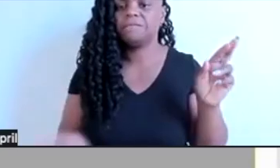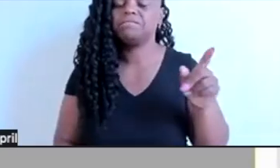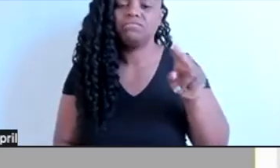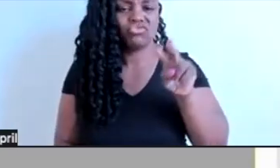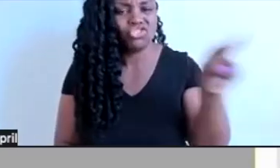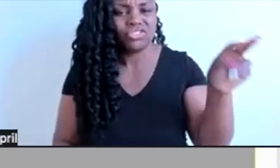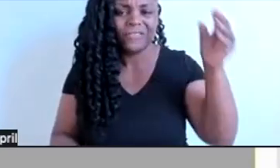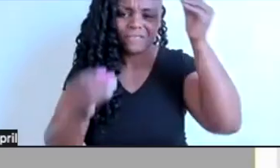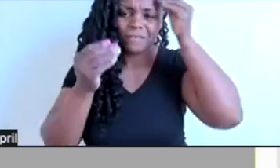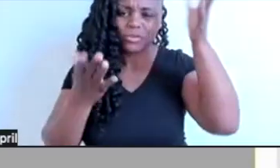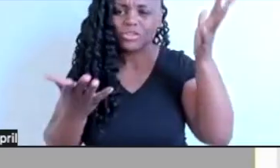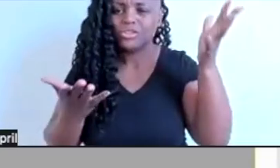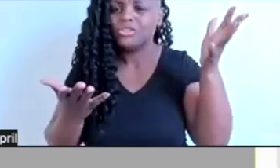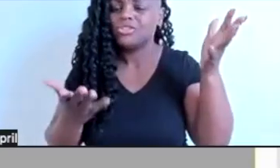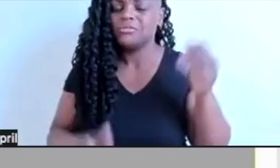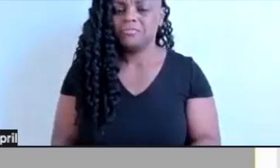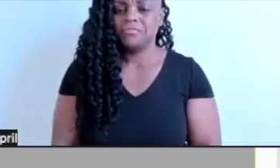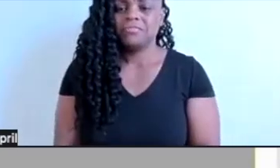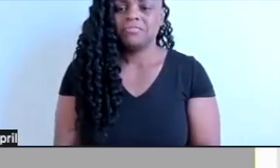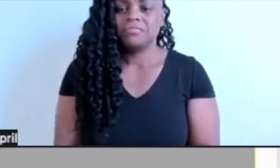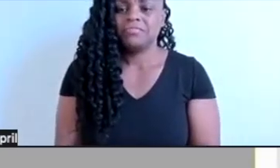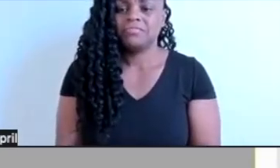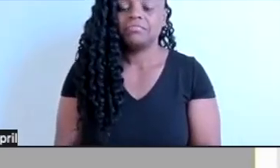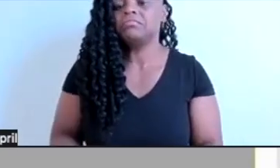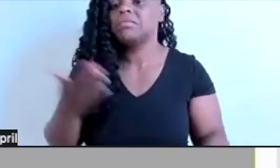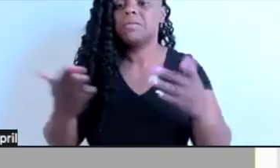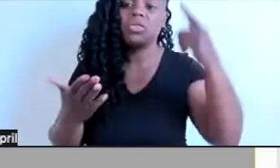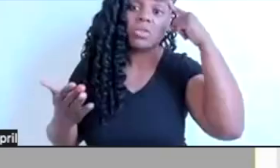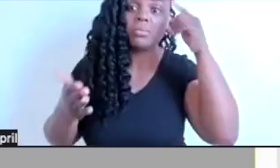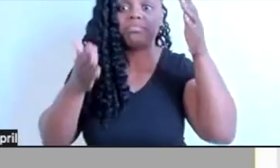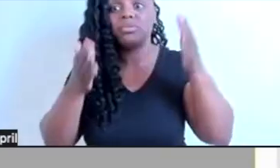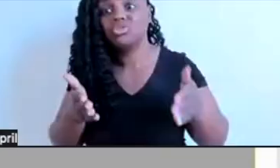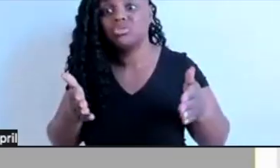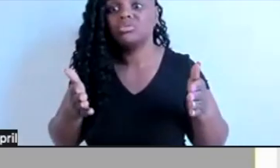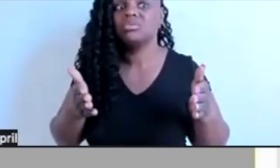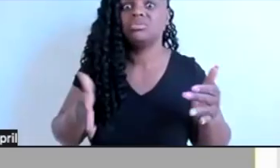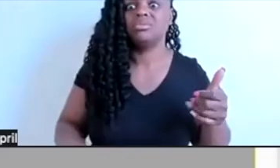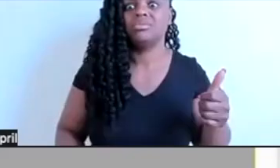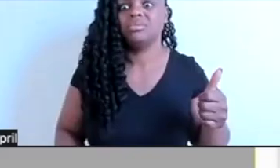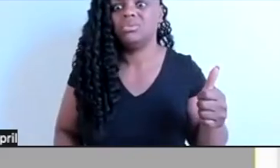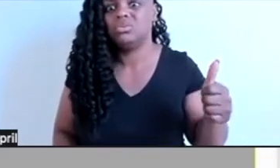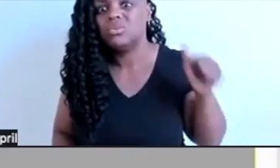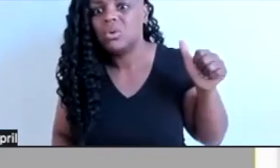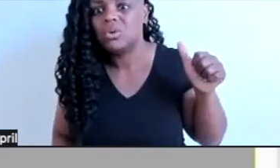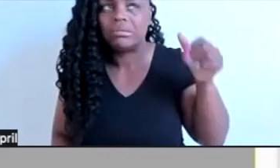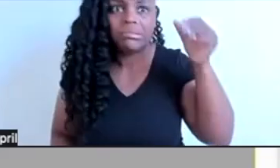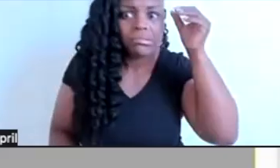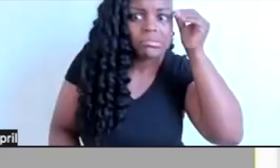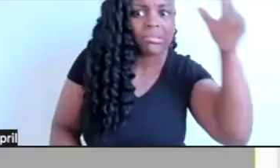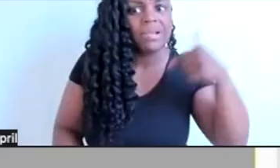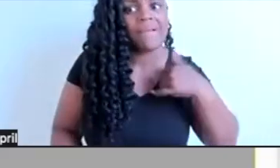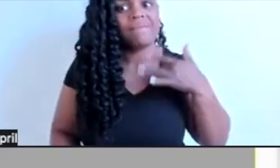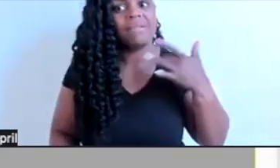If you know someone afraid to take assistance after disasters for fear of being deported, it's important to share this information with